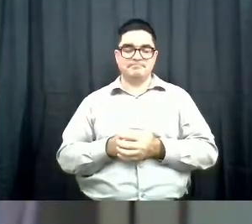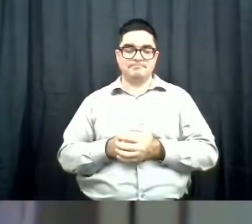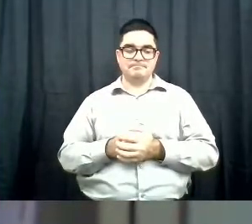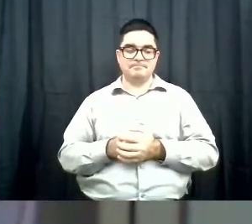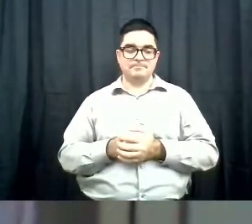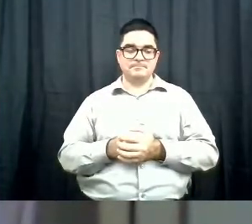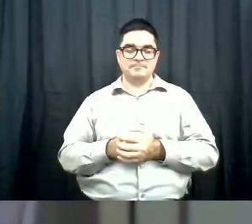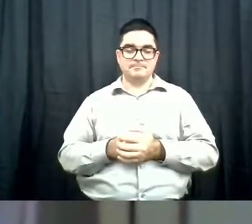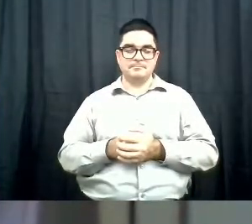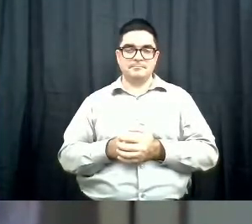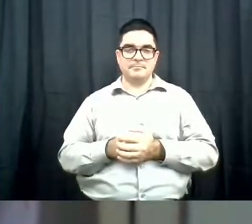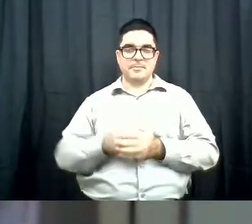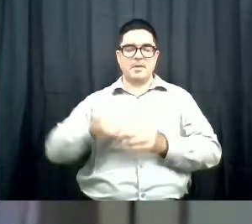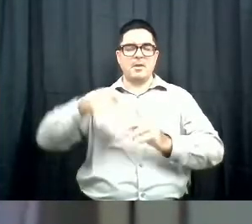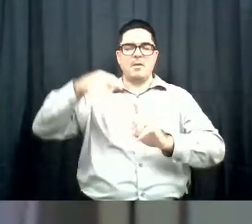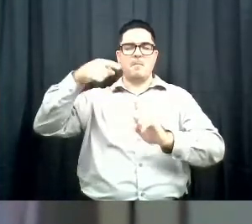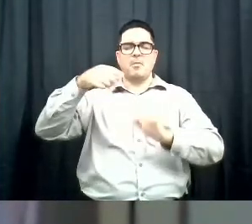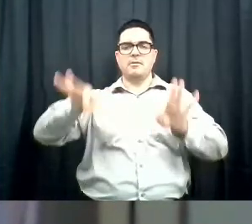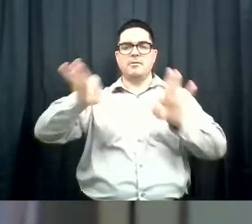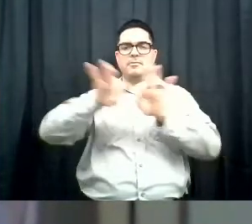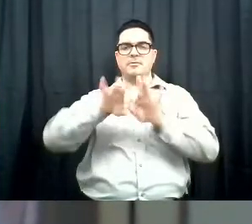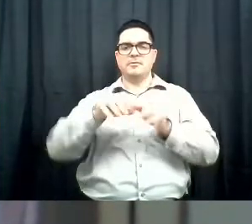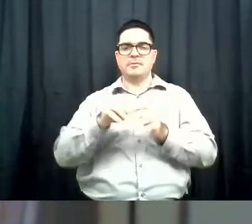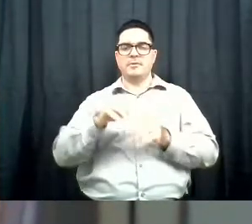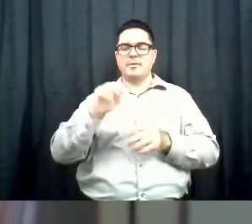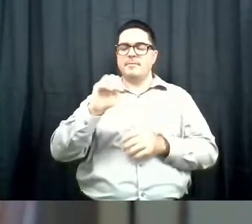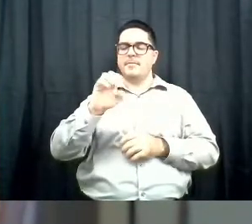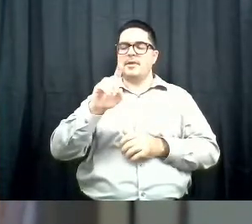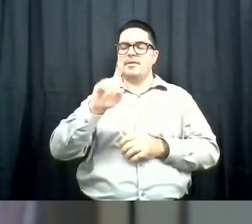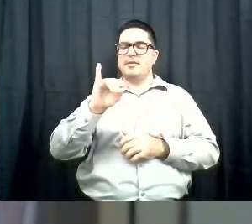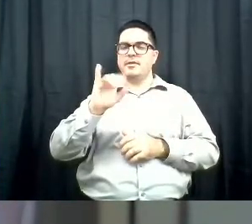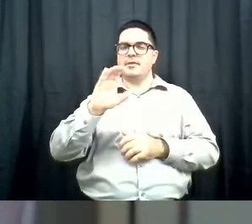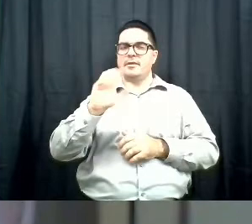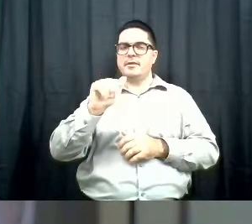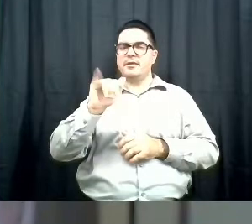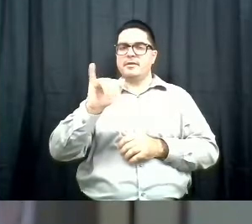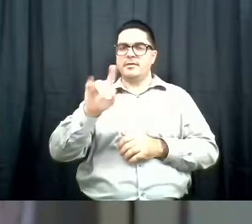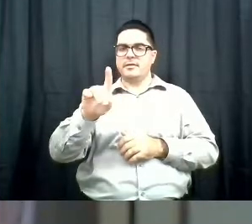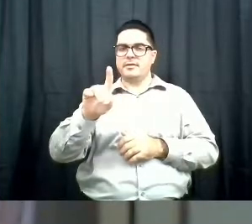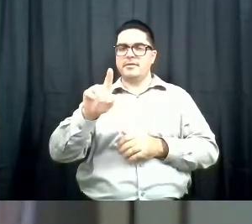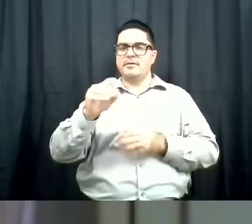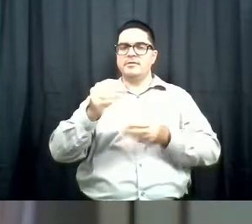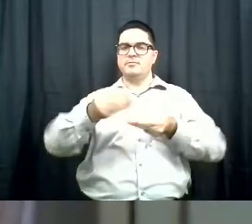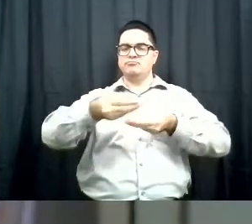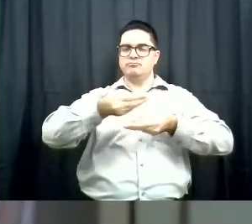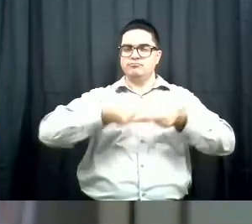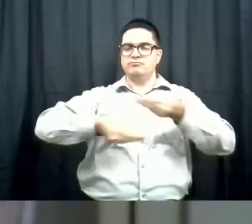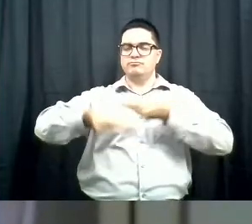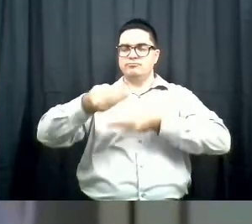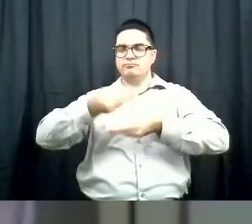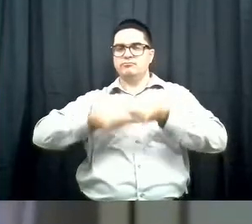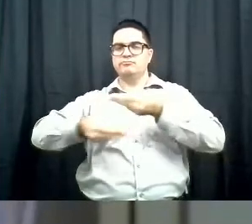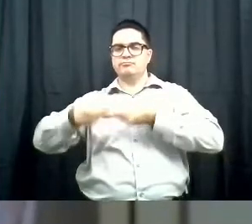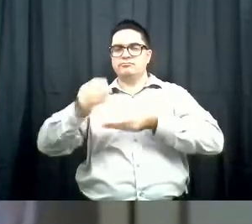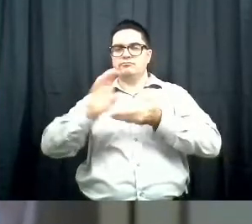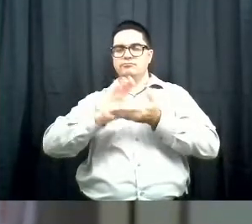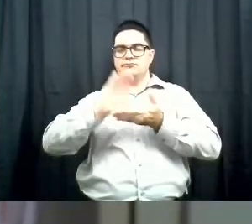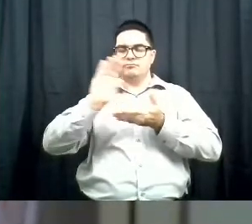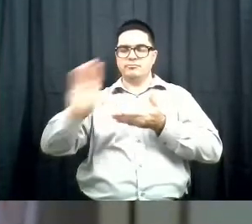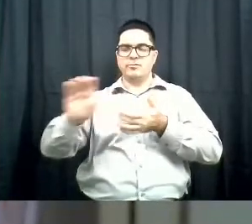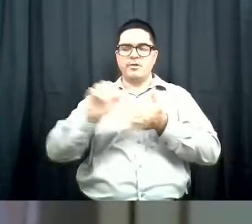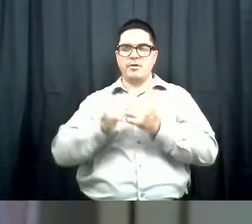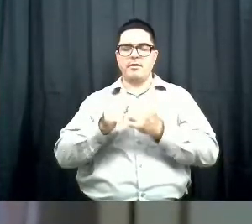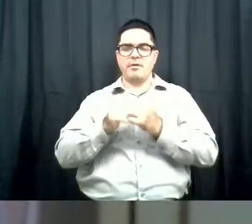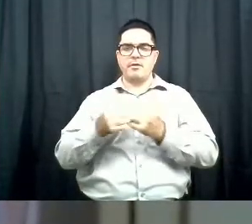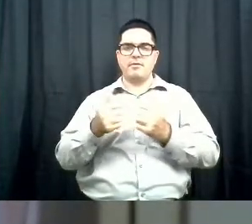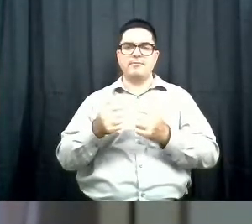we think about Medicaid funding going on. Obviously, you cannot use Medicaid funding to pay debt, but it is